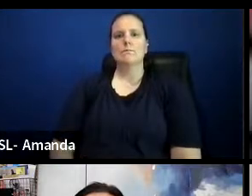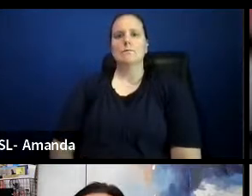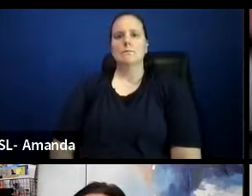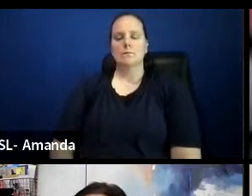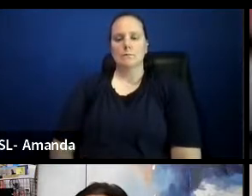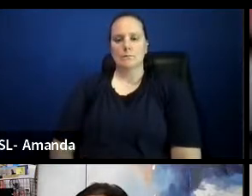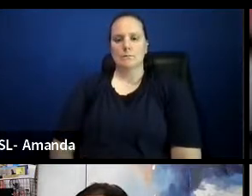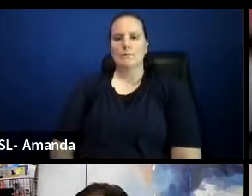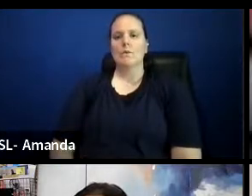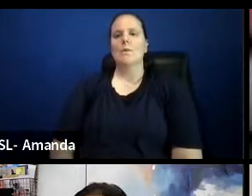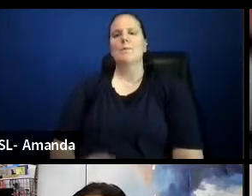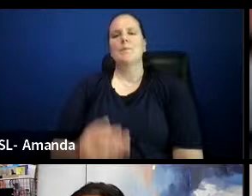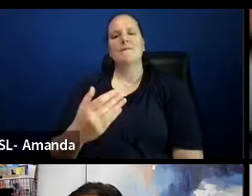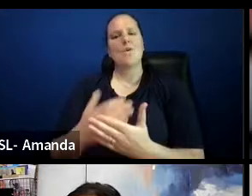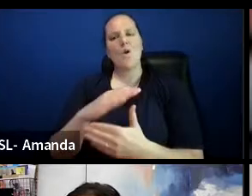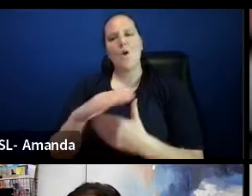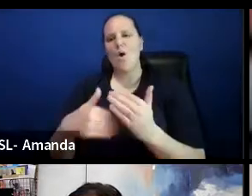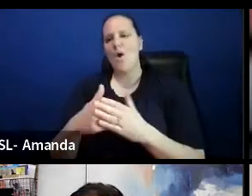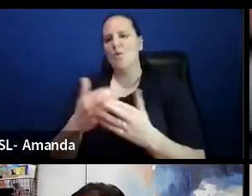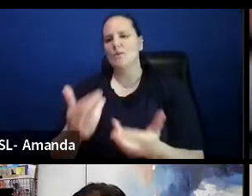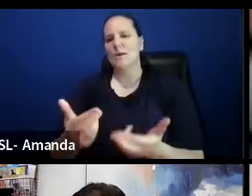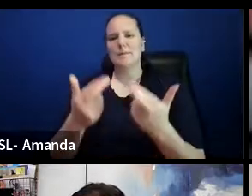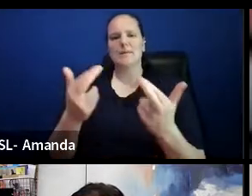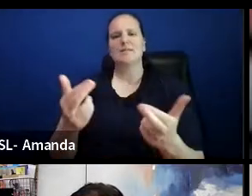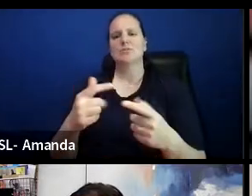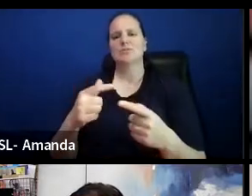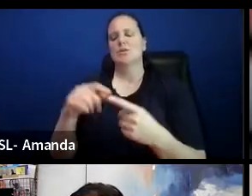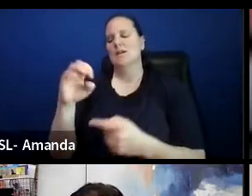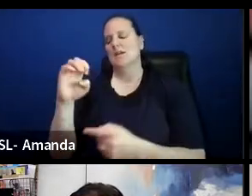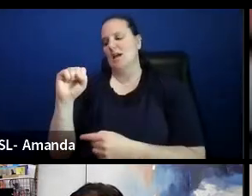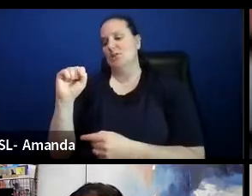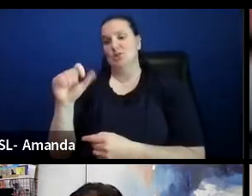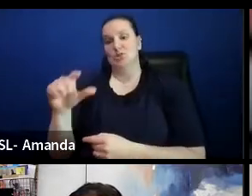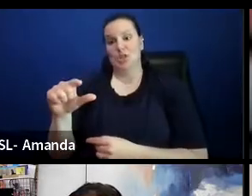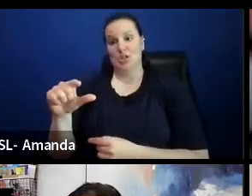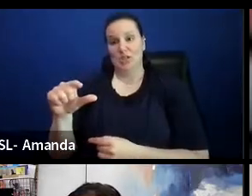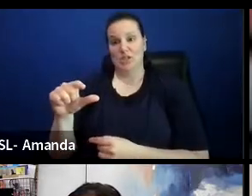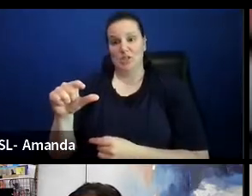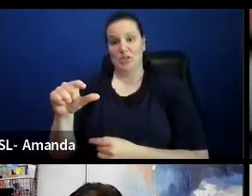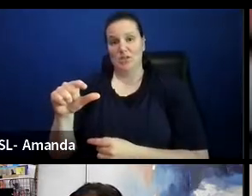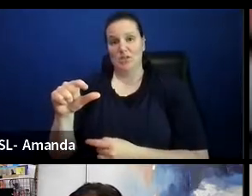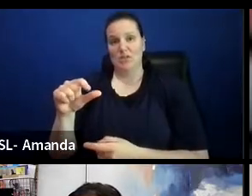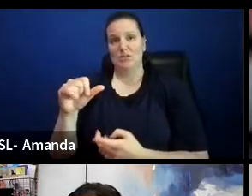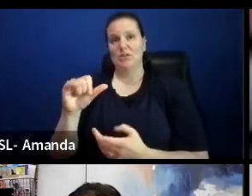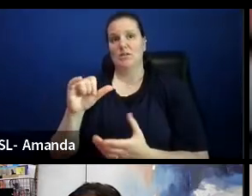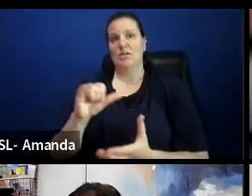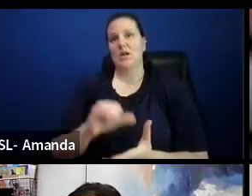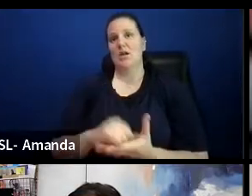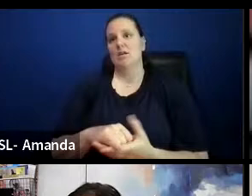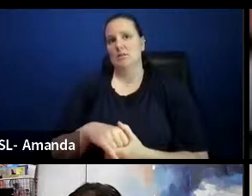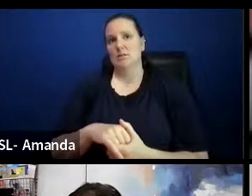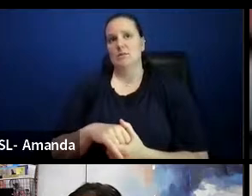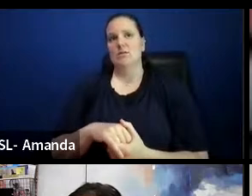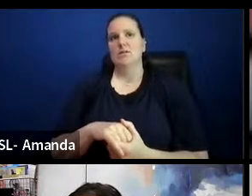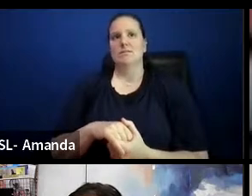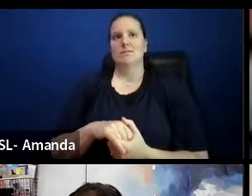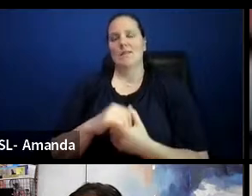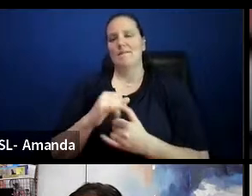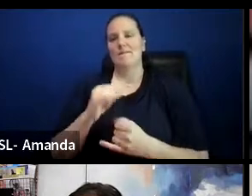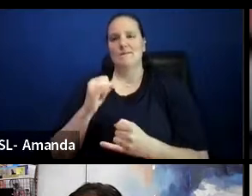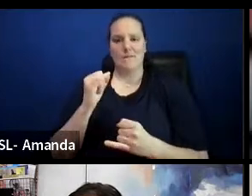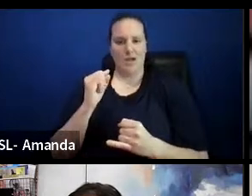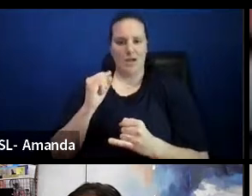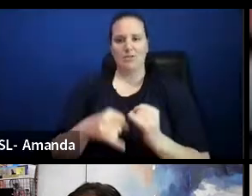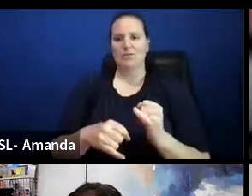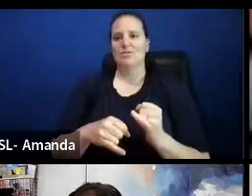these recommendations to ESG, which will be somewhat the final